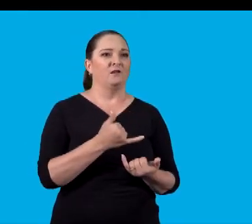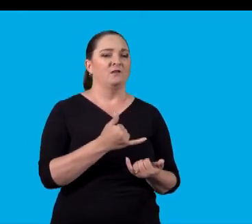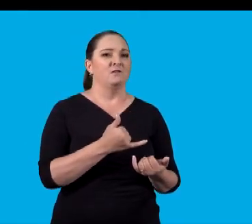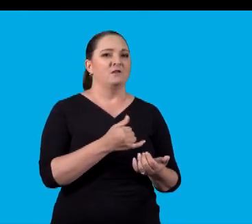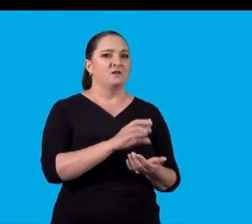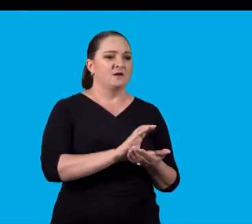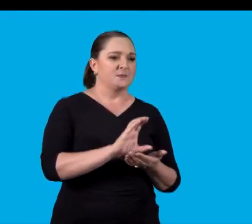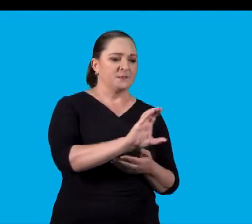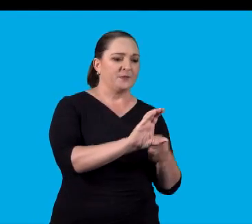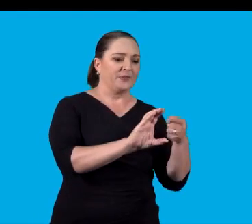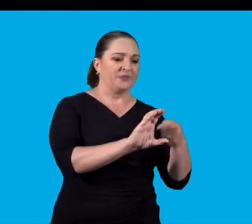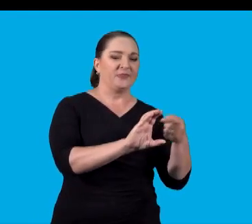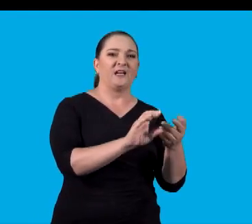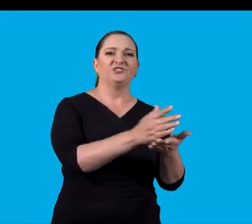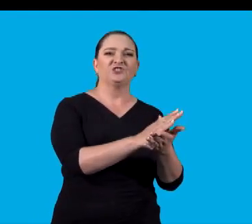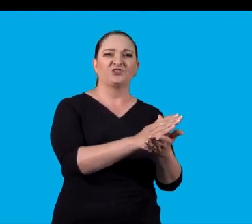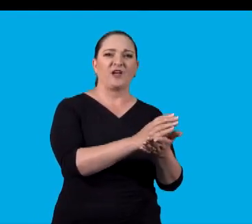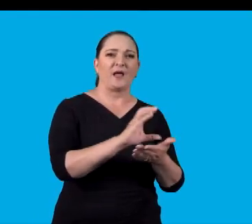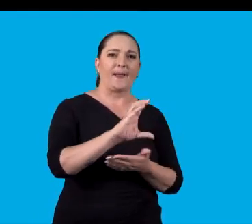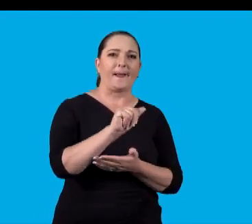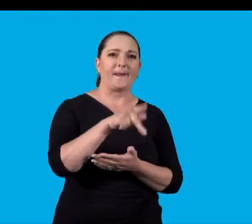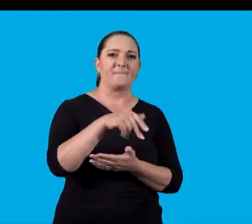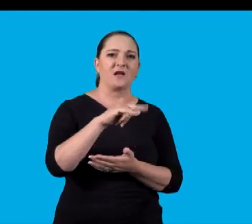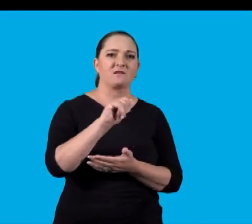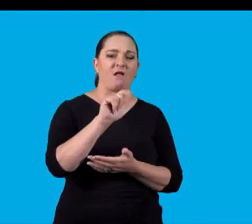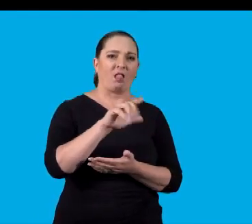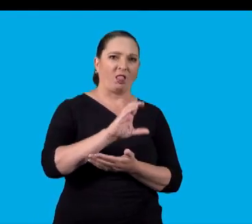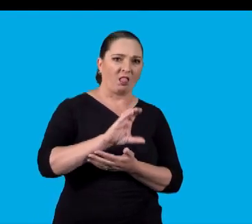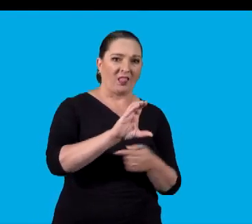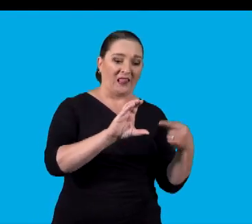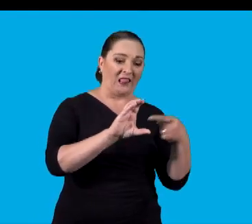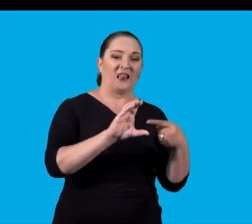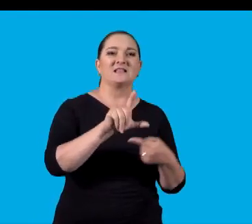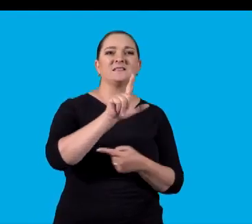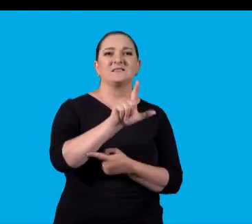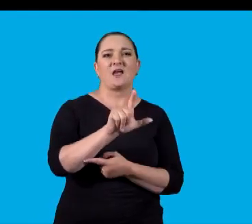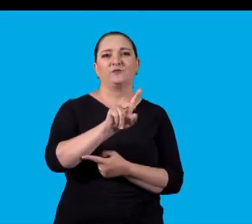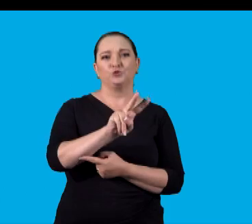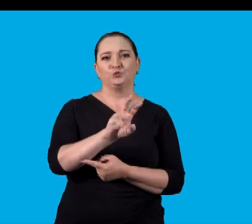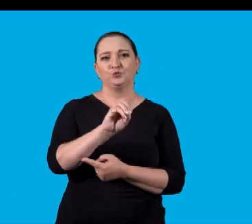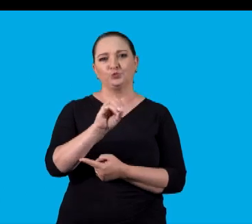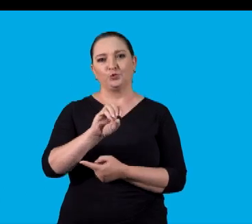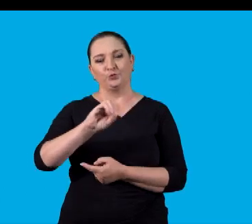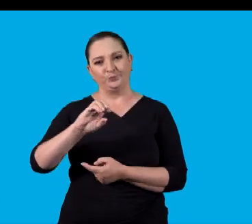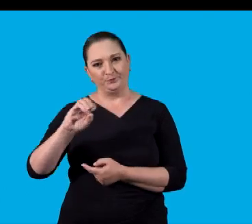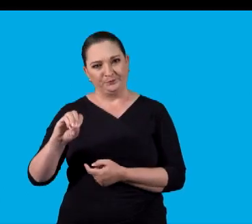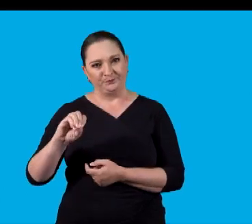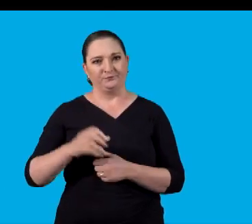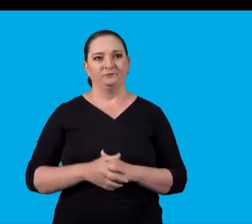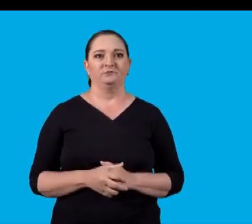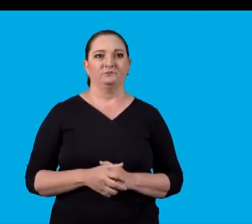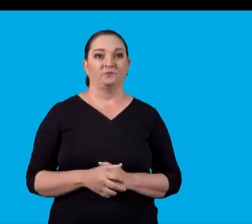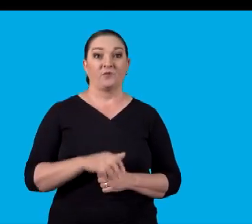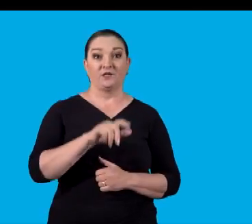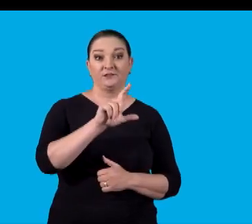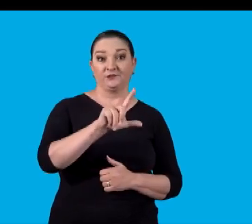share capital in 2019 was 7.2 million. That means at the beginning year. So that